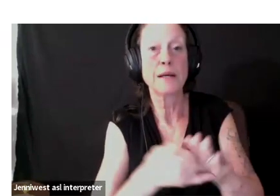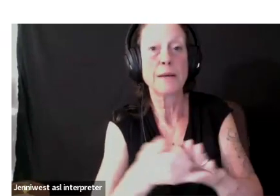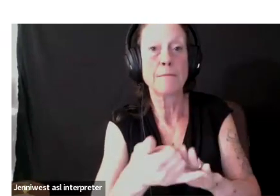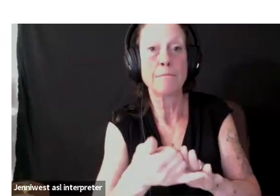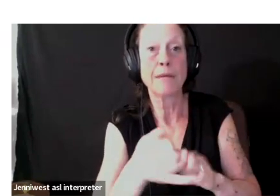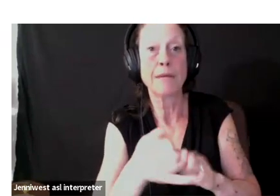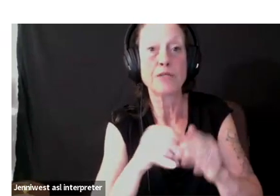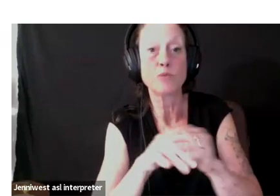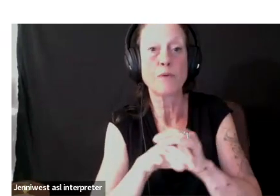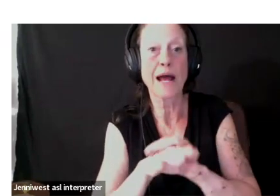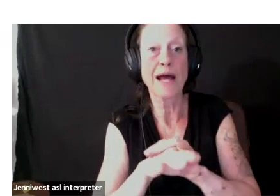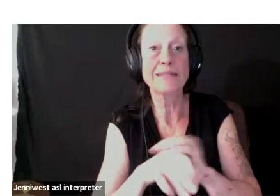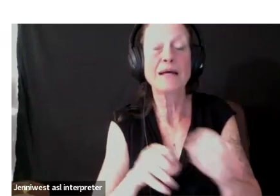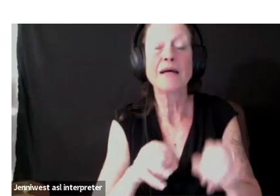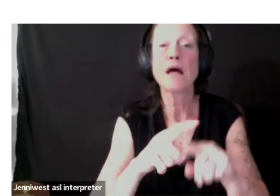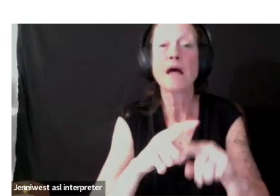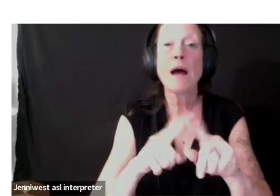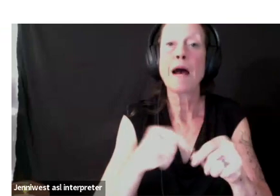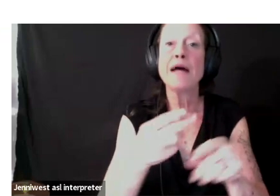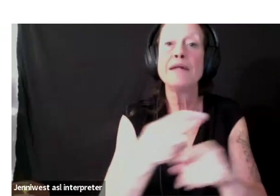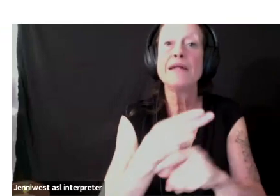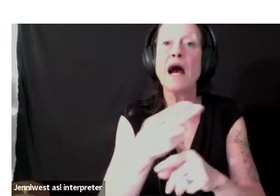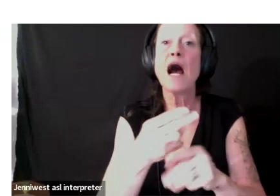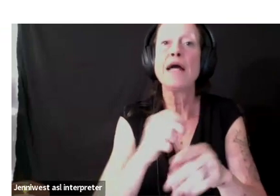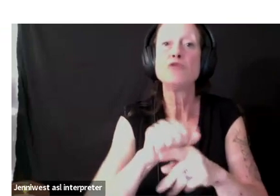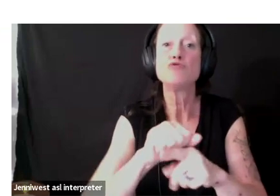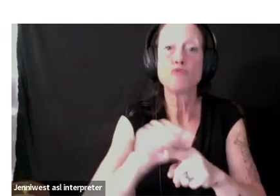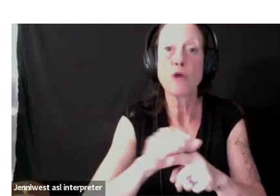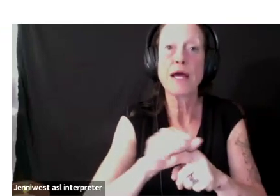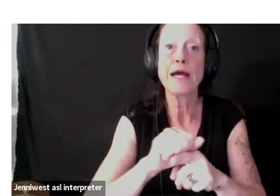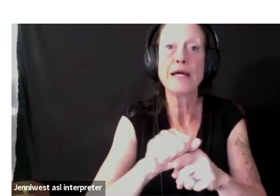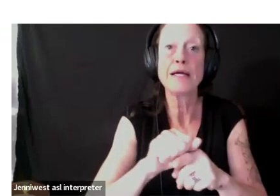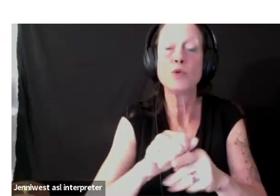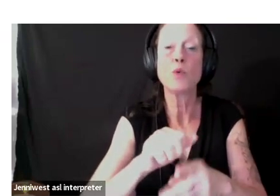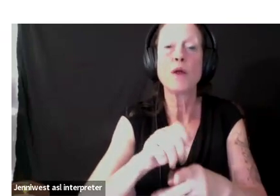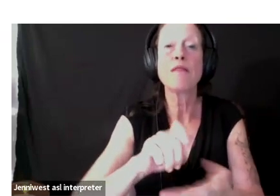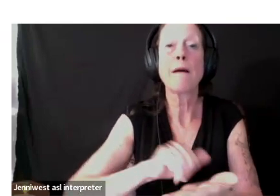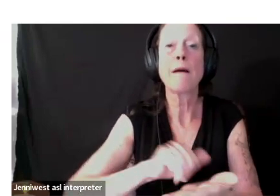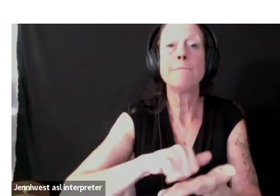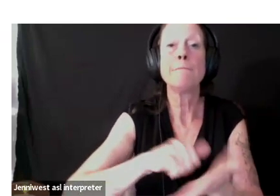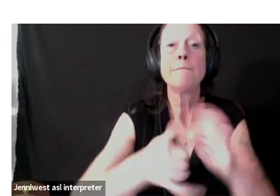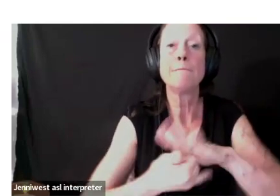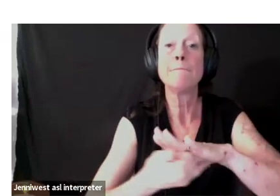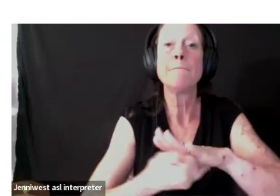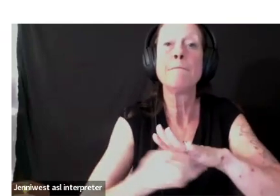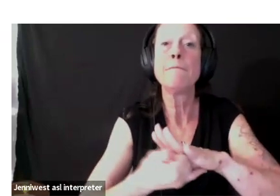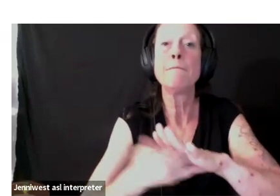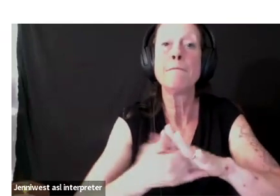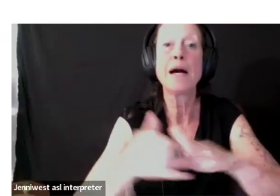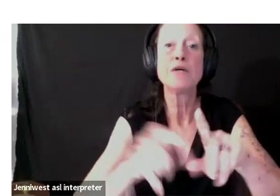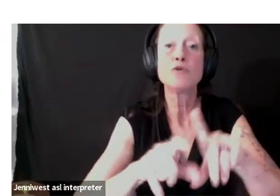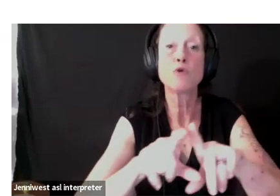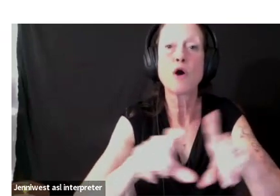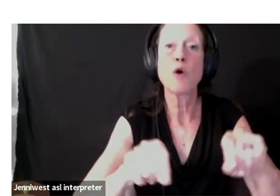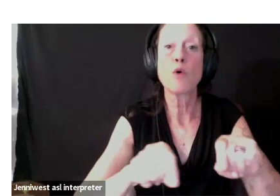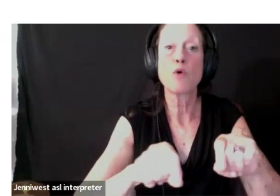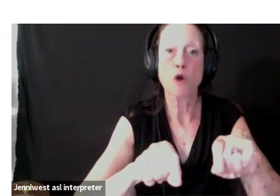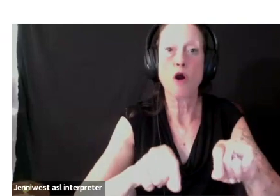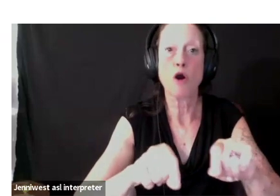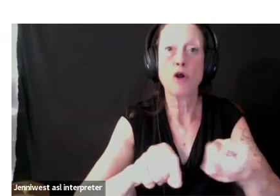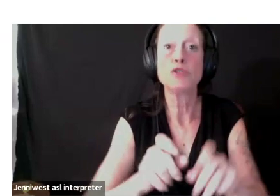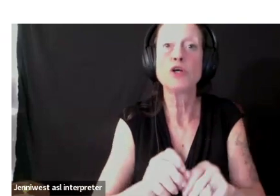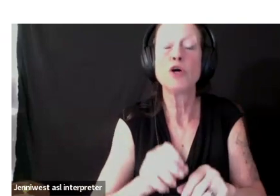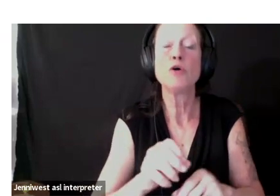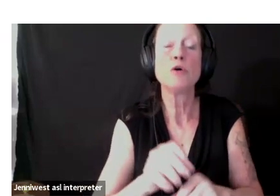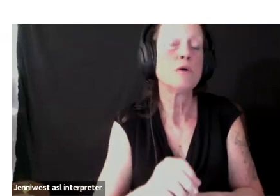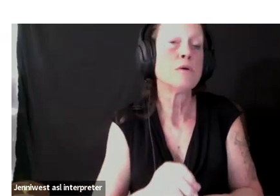fare ID cards and I do as groups. Or you can also email it, and I believe that's in the presentation. So if